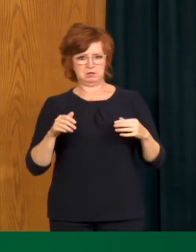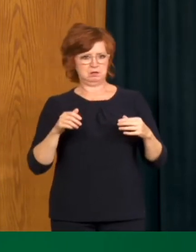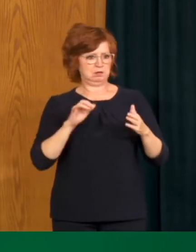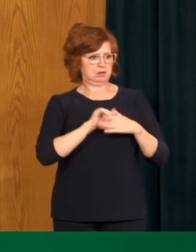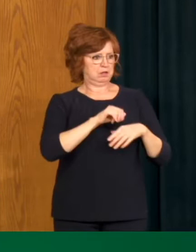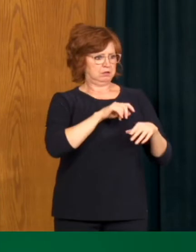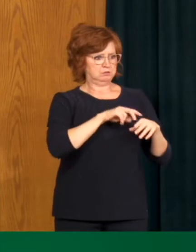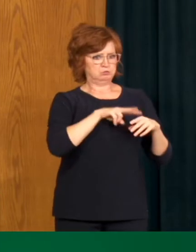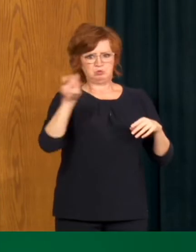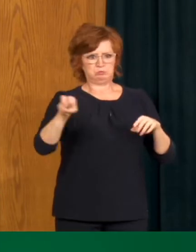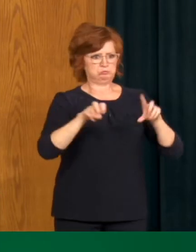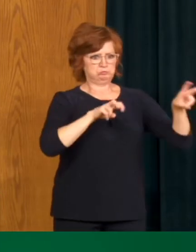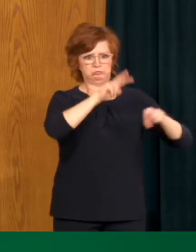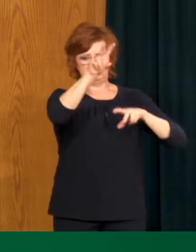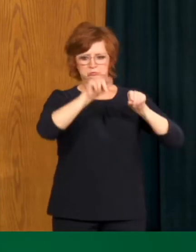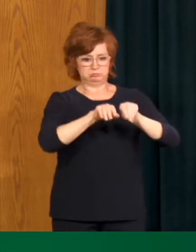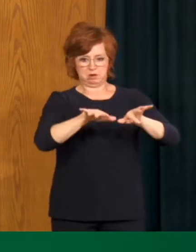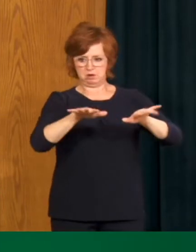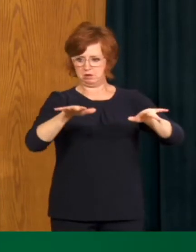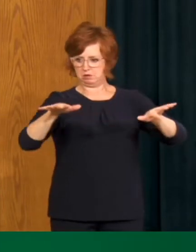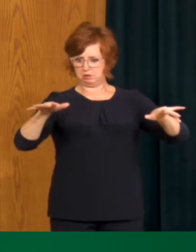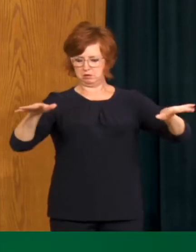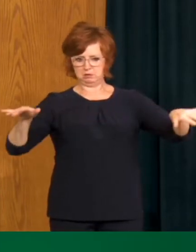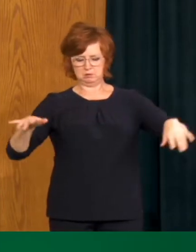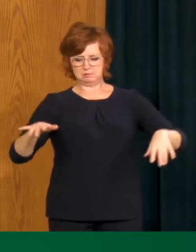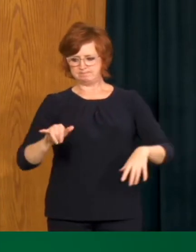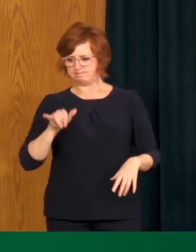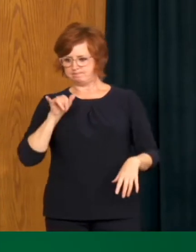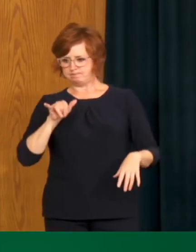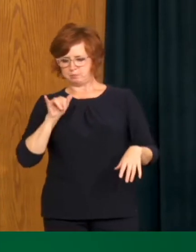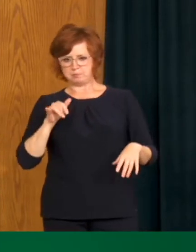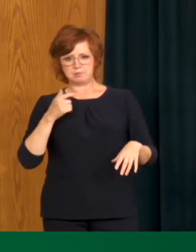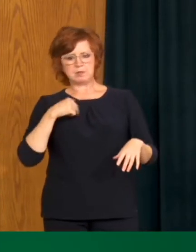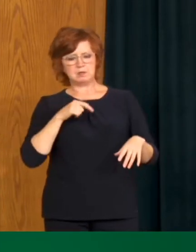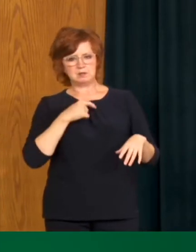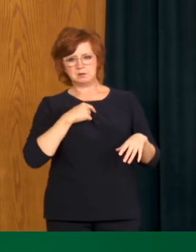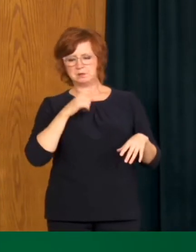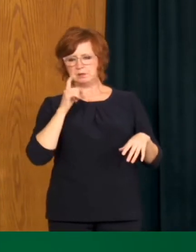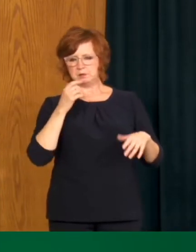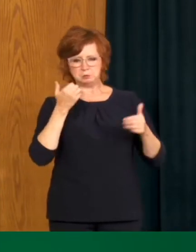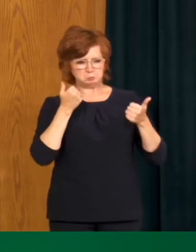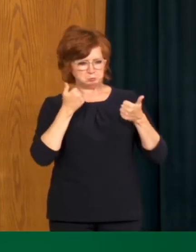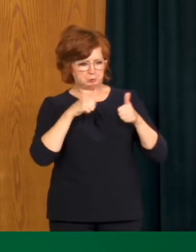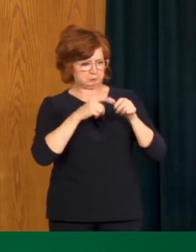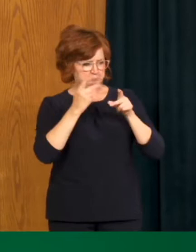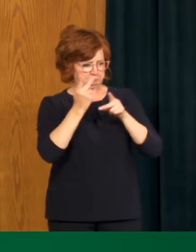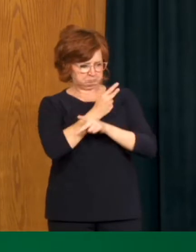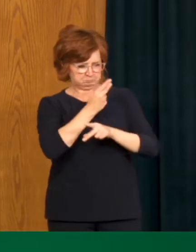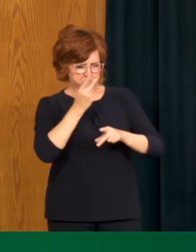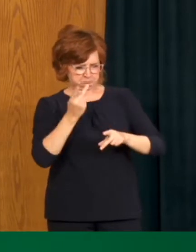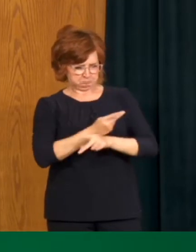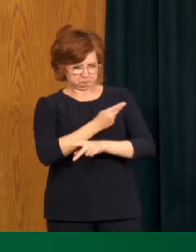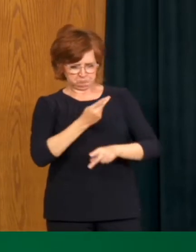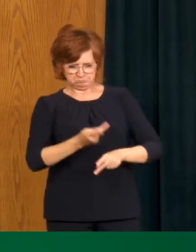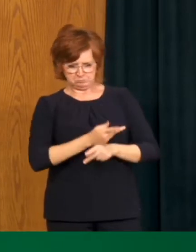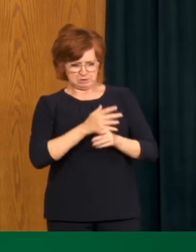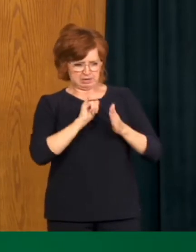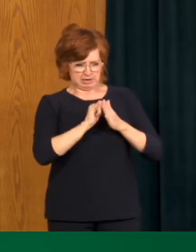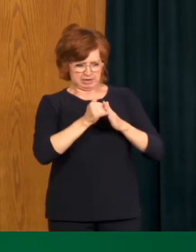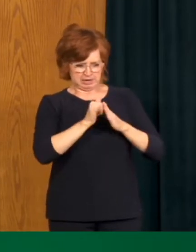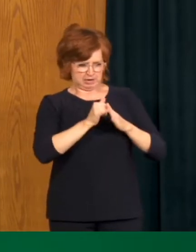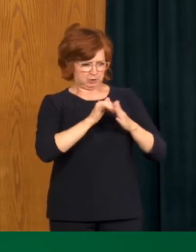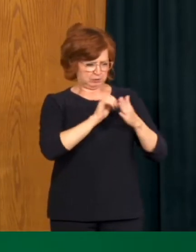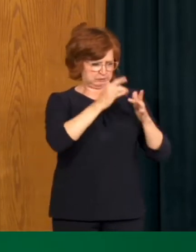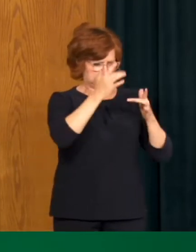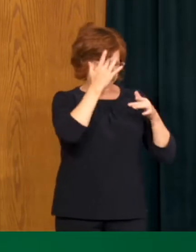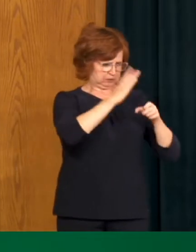process. This is a long-term process that we have to go through, and again, always trying to understand how this is going to evolve, how it's